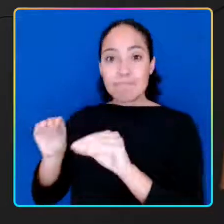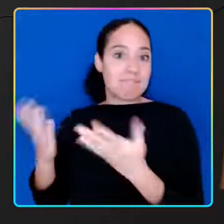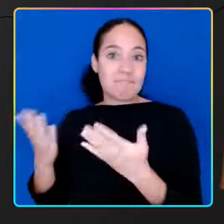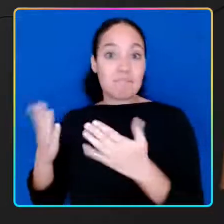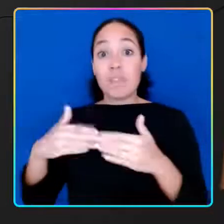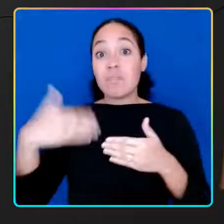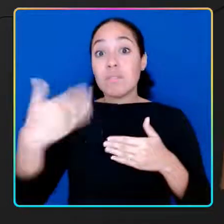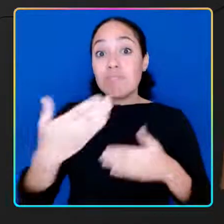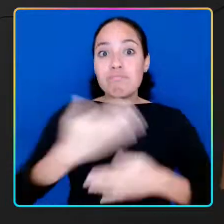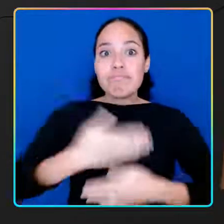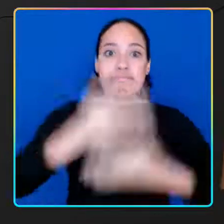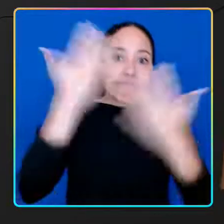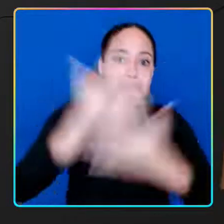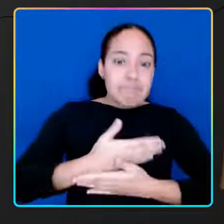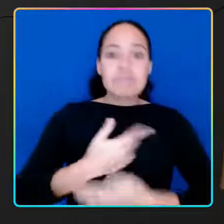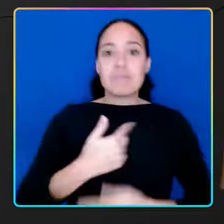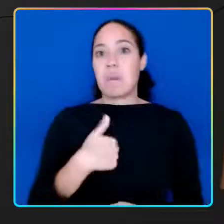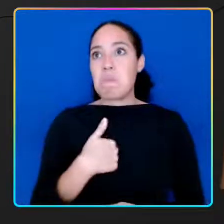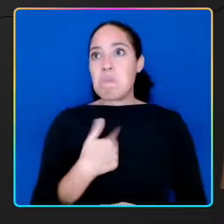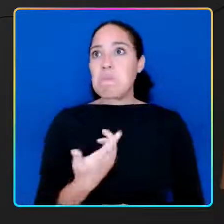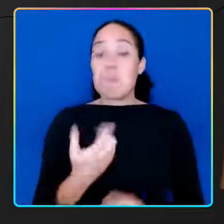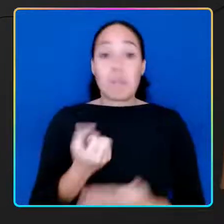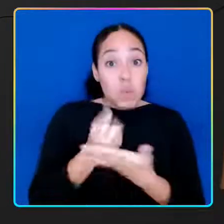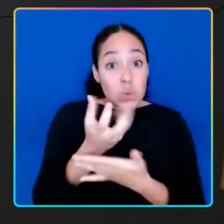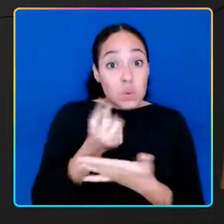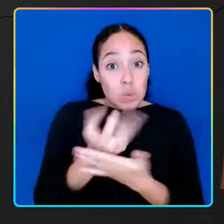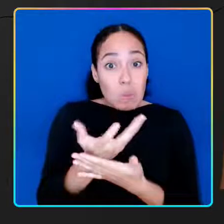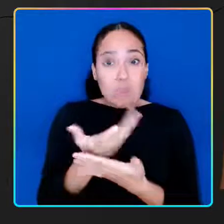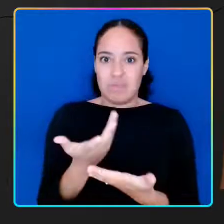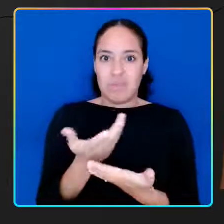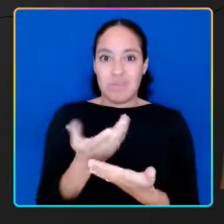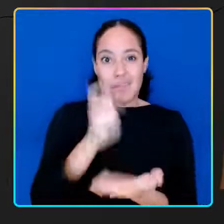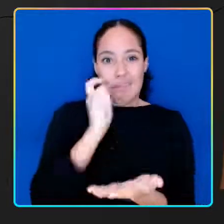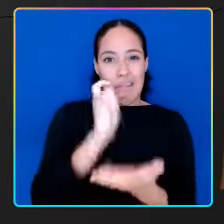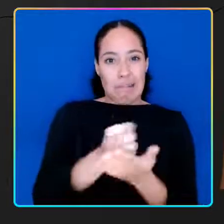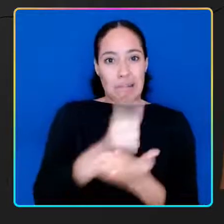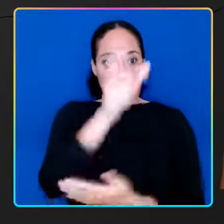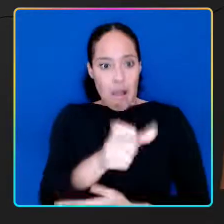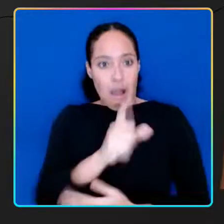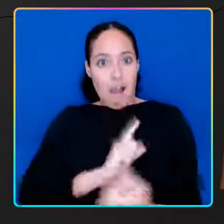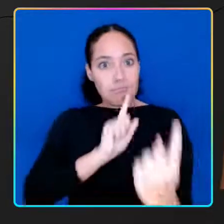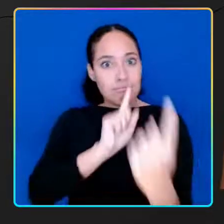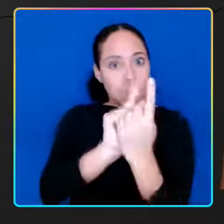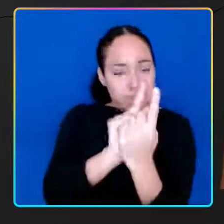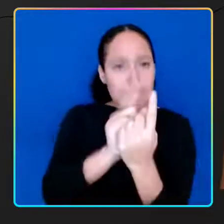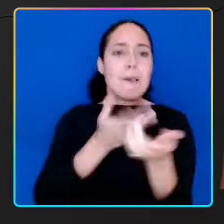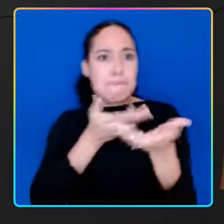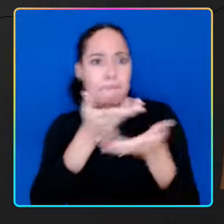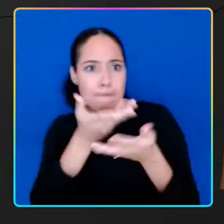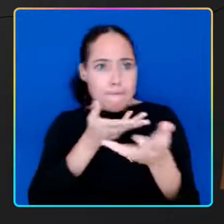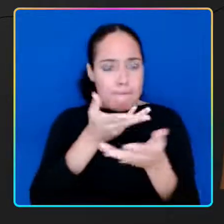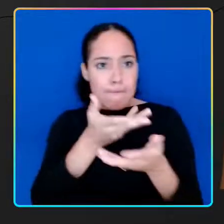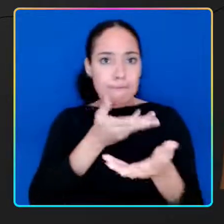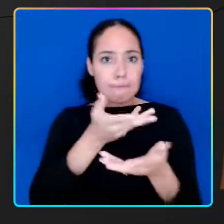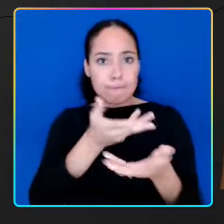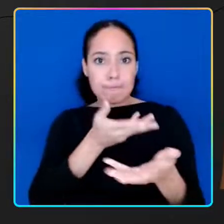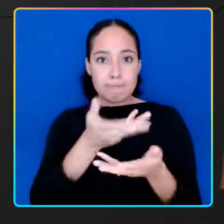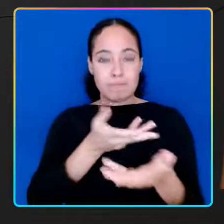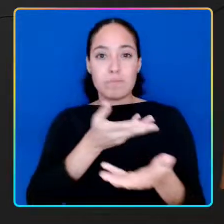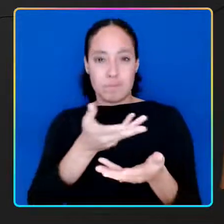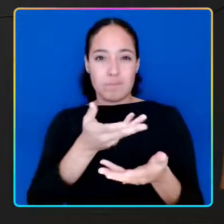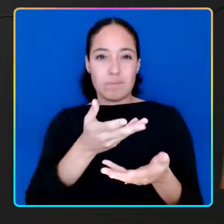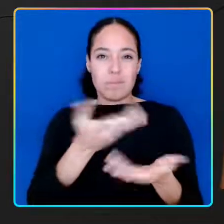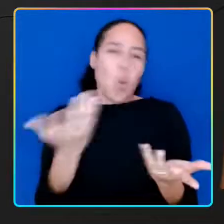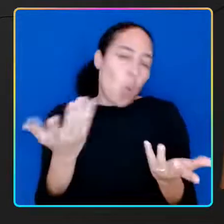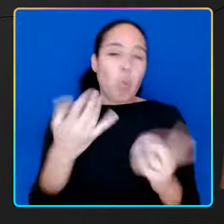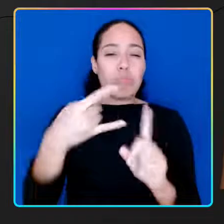days I'm consulting for a client. So I'm actually either on site or in the middle of a pandemic I'm doing it remotely over over Zoom or something